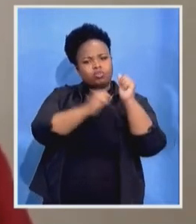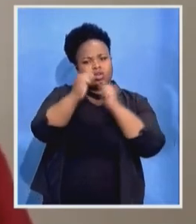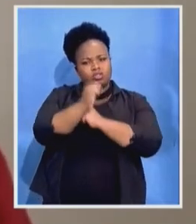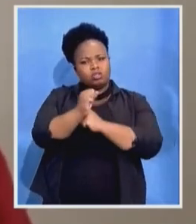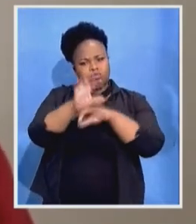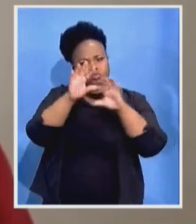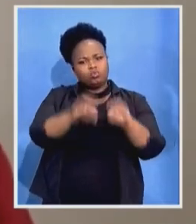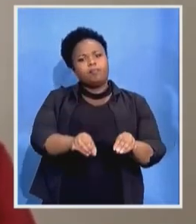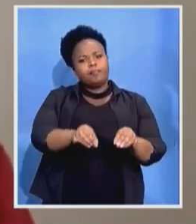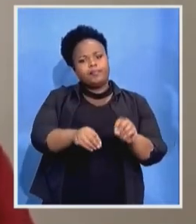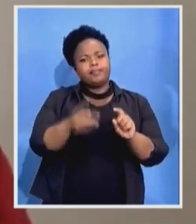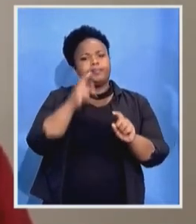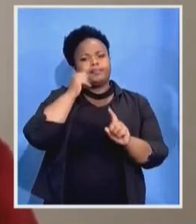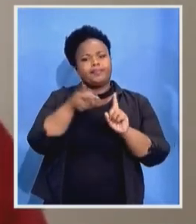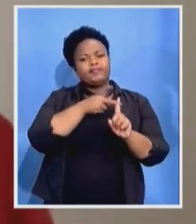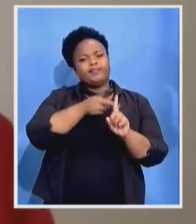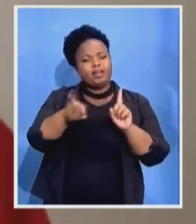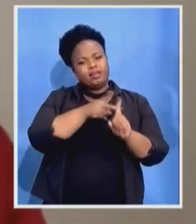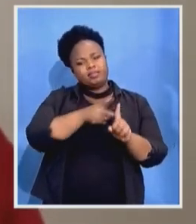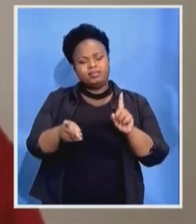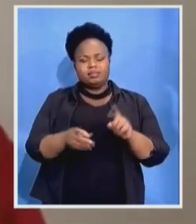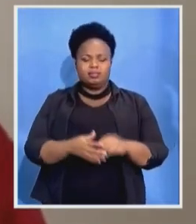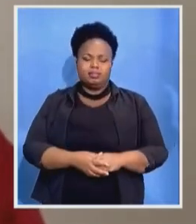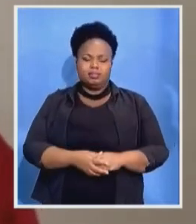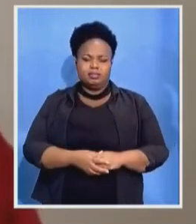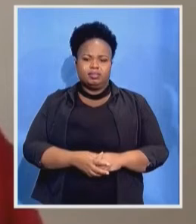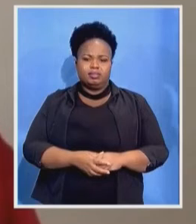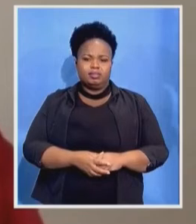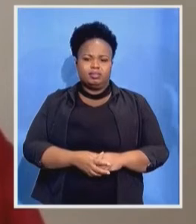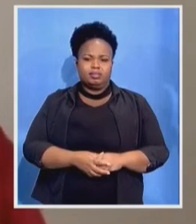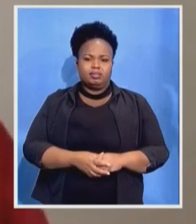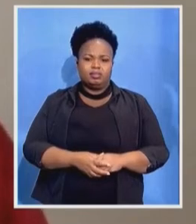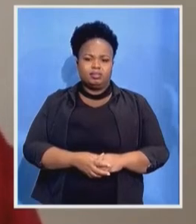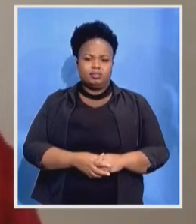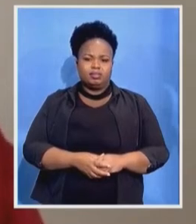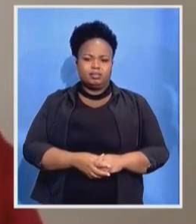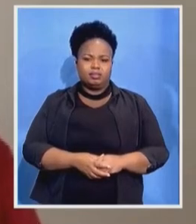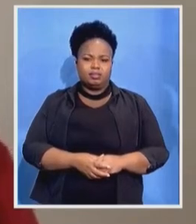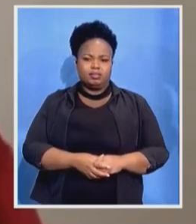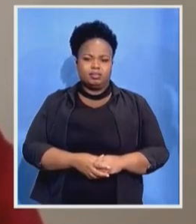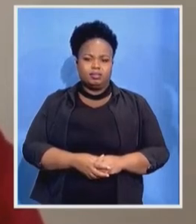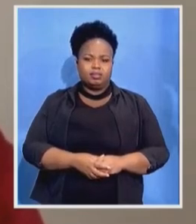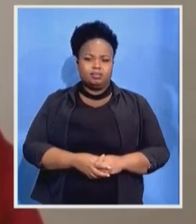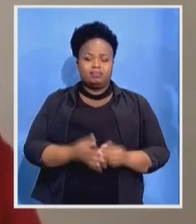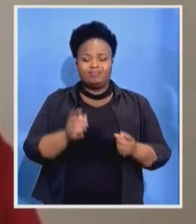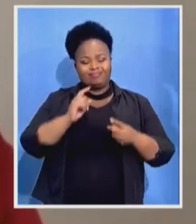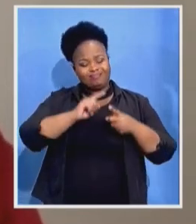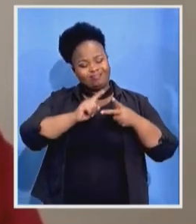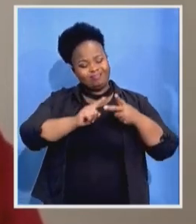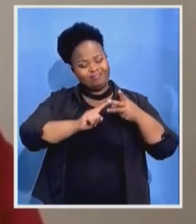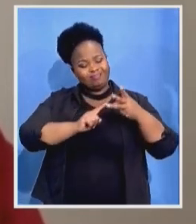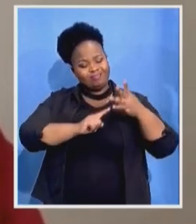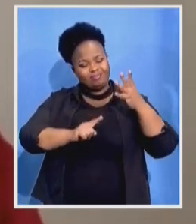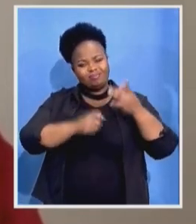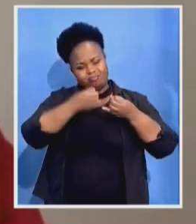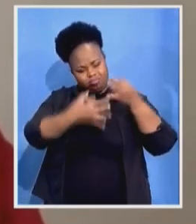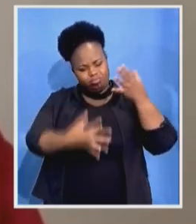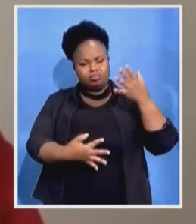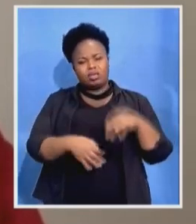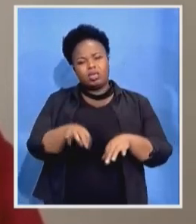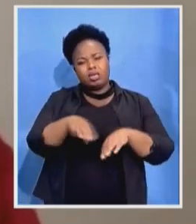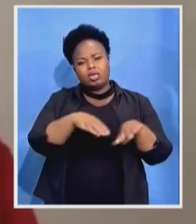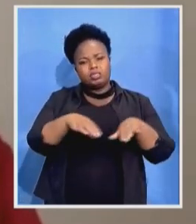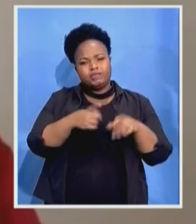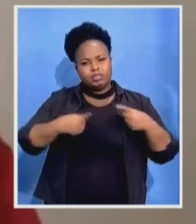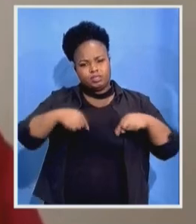confront gender-based violence. Those are some of the many activities that as the SACP we are involved